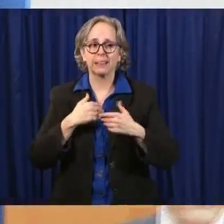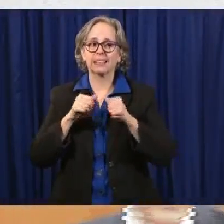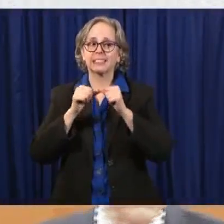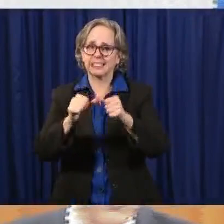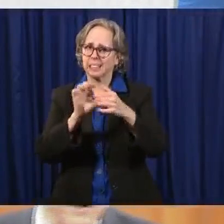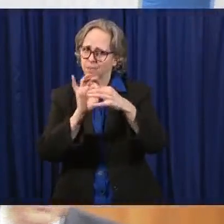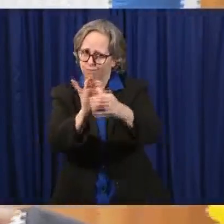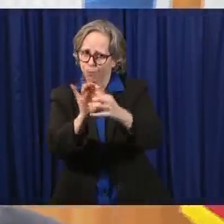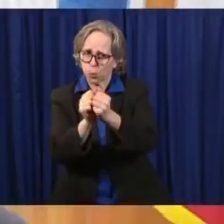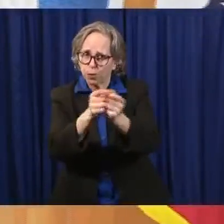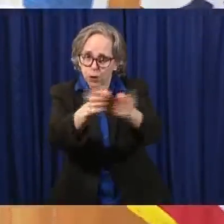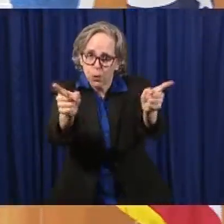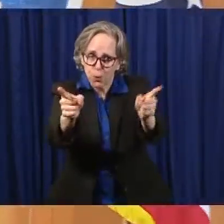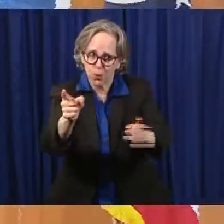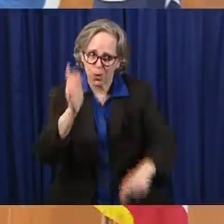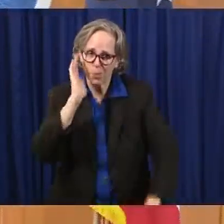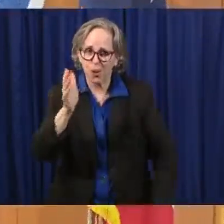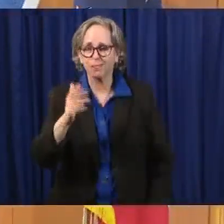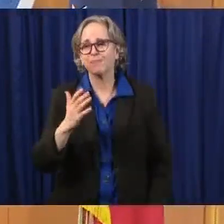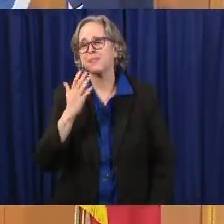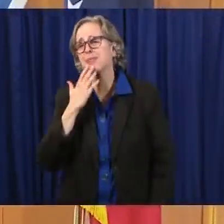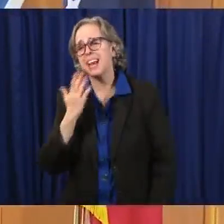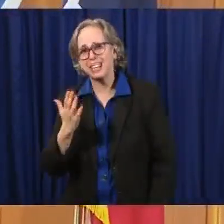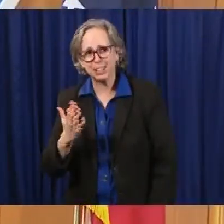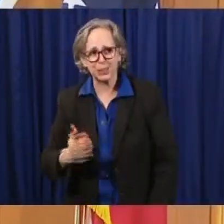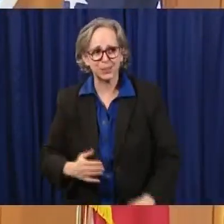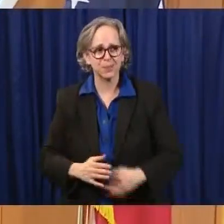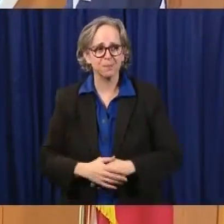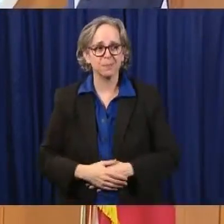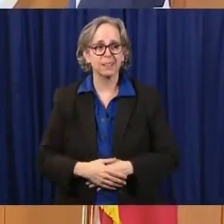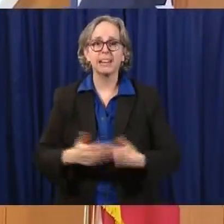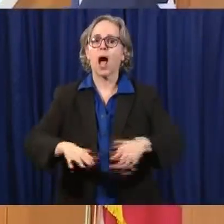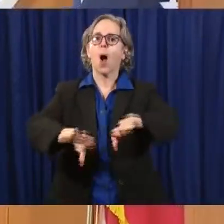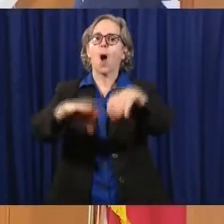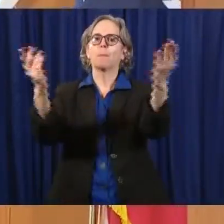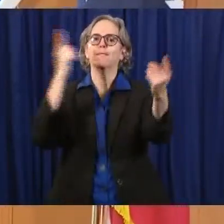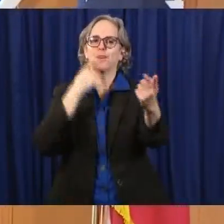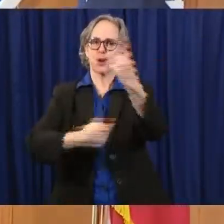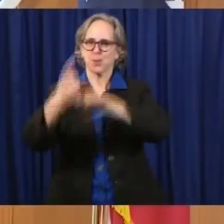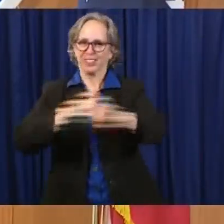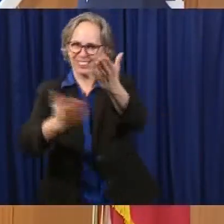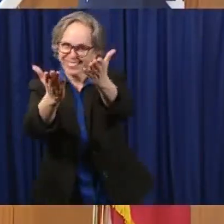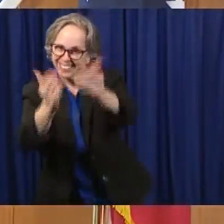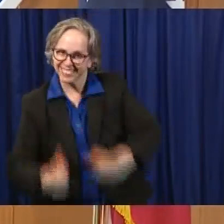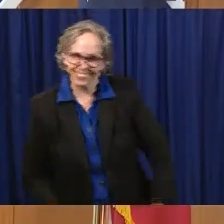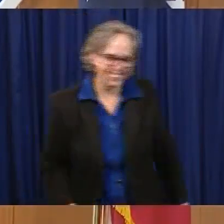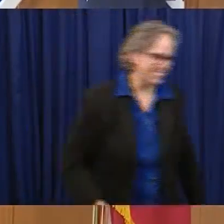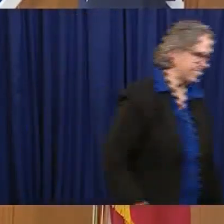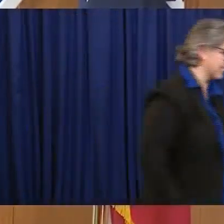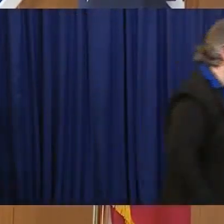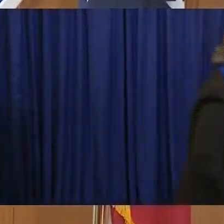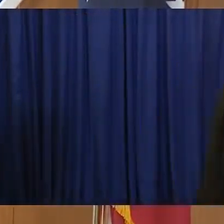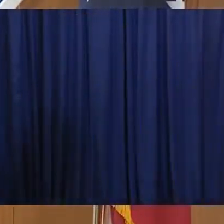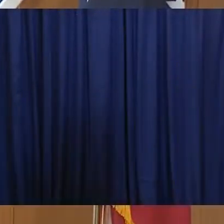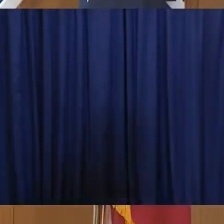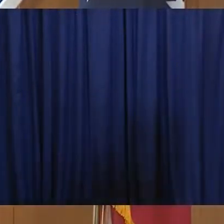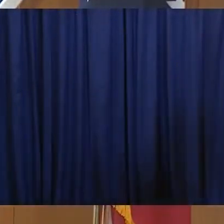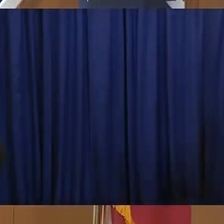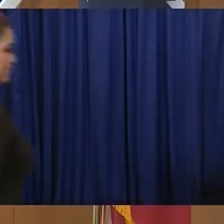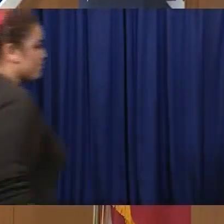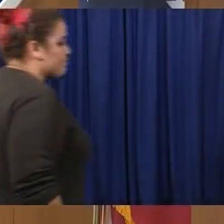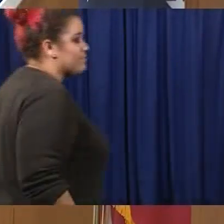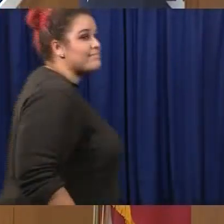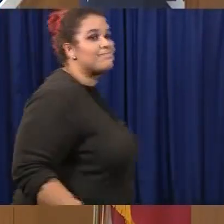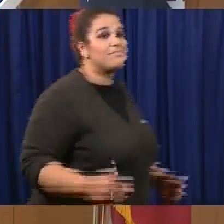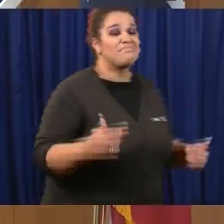Dr. Acton, thank you very much. We will take some questions. Again, for those of you who are at home, what we're looking at